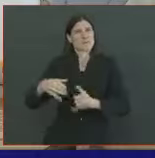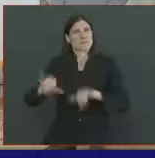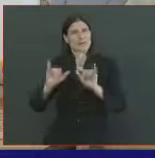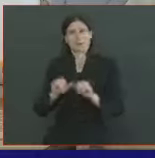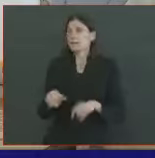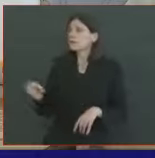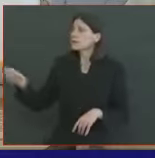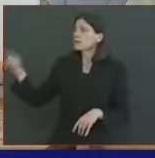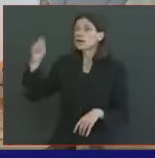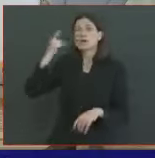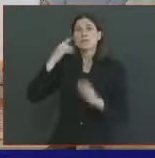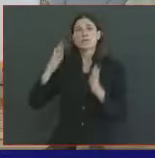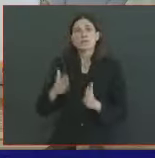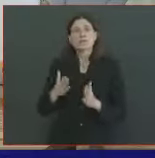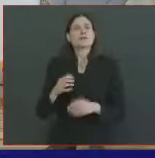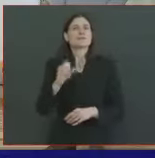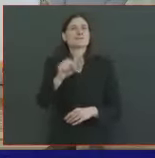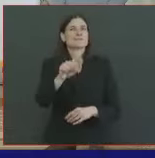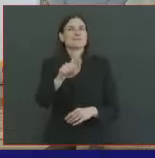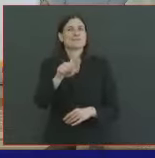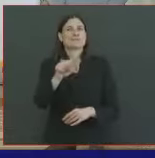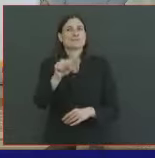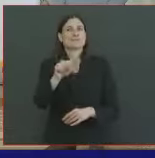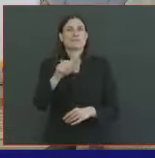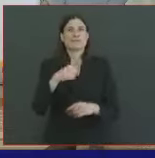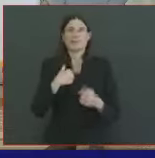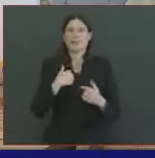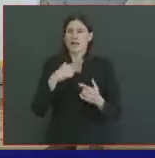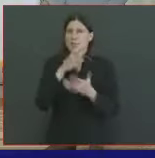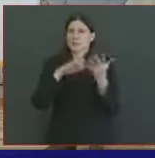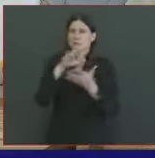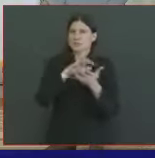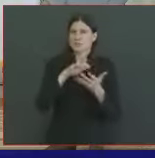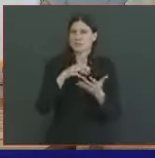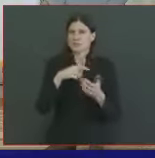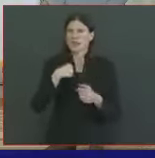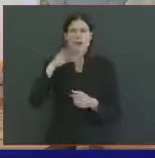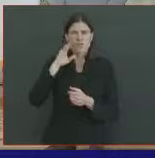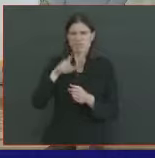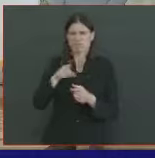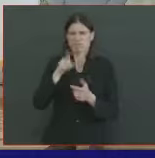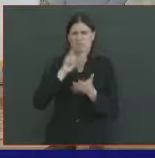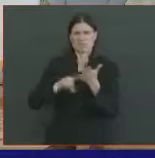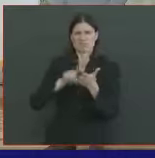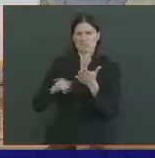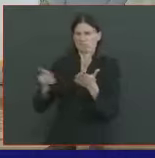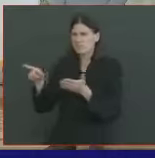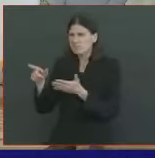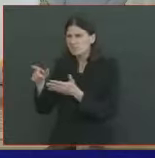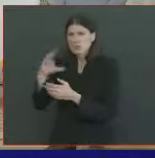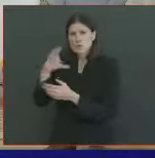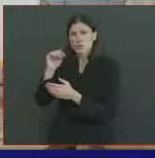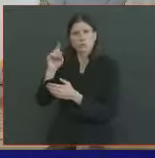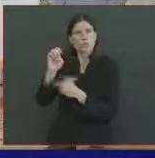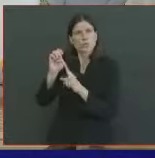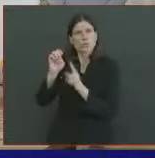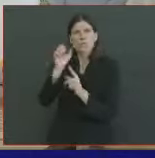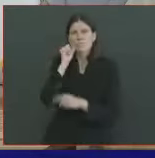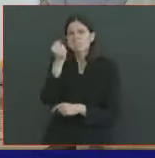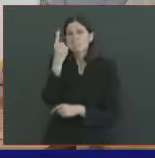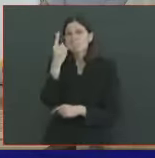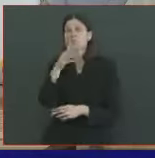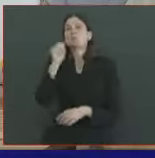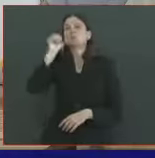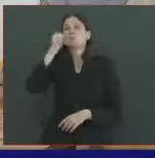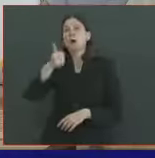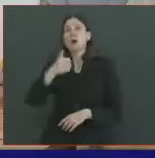that question. So let me get on that today, and I will clarify it for everybody tomorrow. Ryan Belmore of What's Up